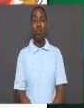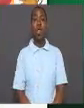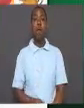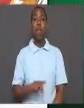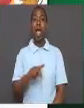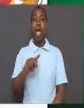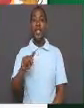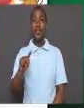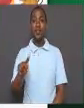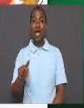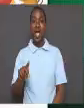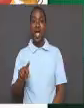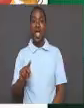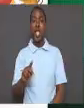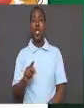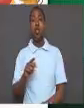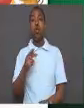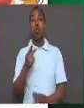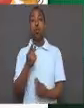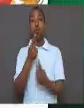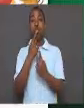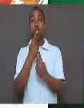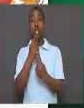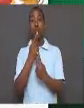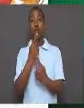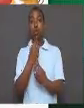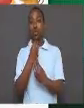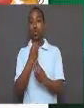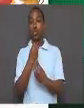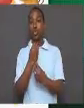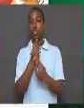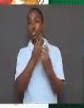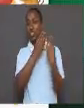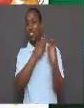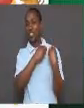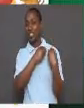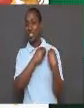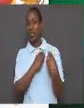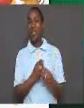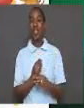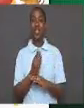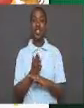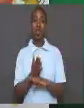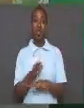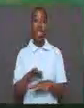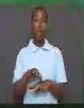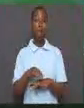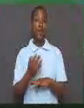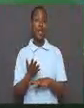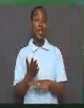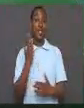Plasma carries proteins that work to regulate bleeding and clotting.